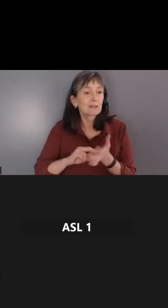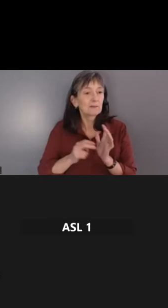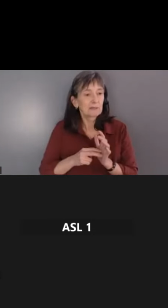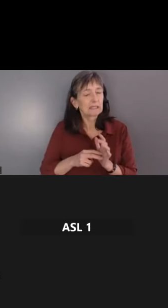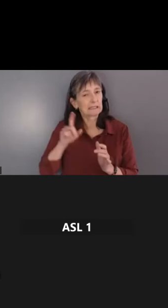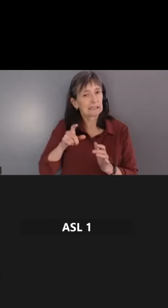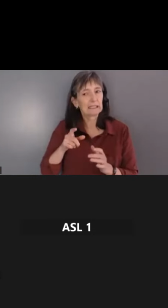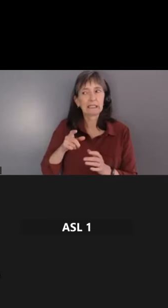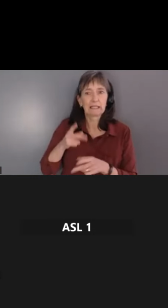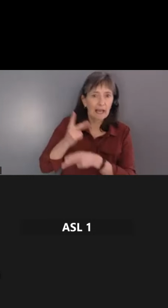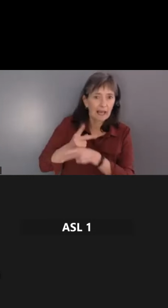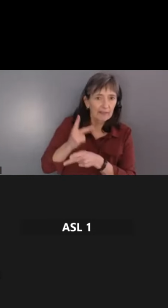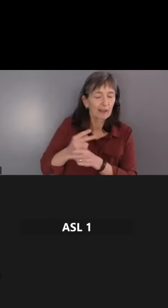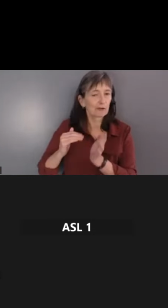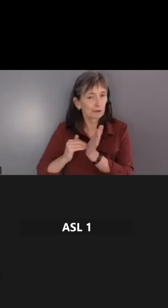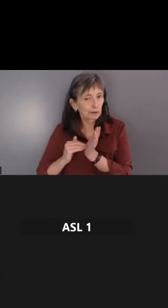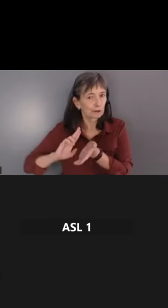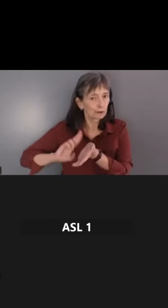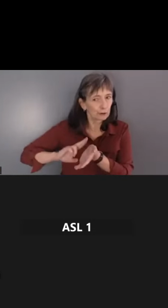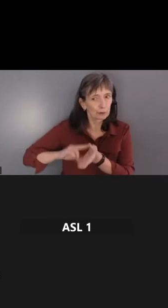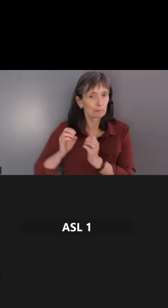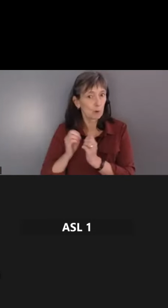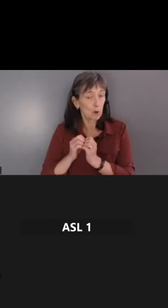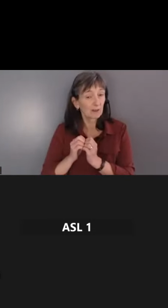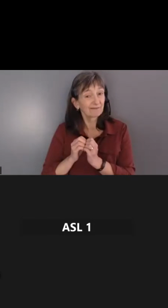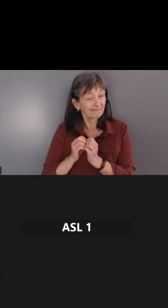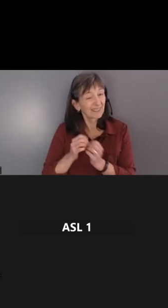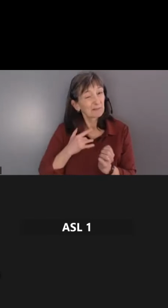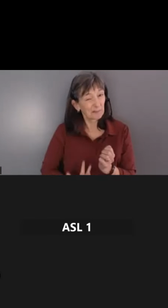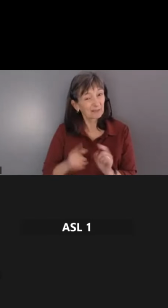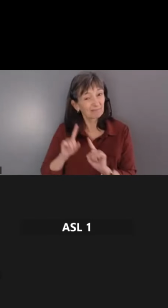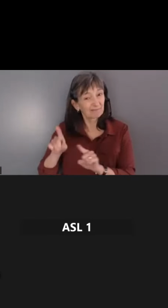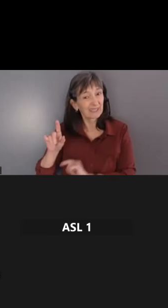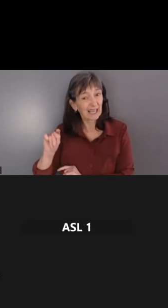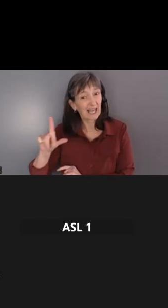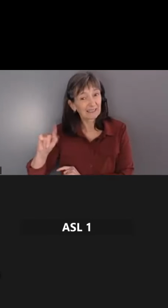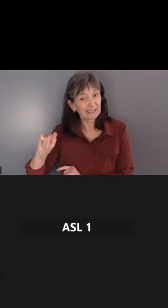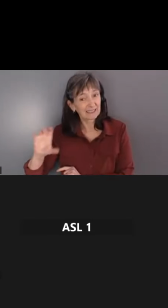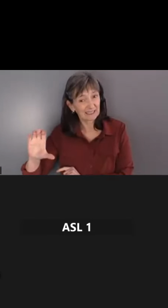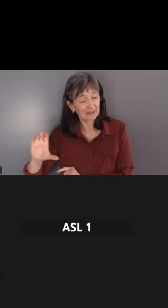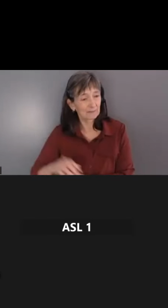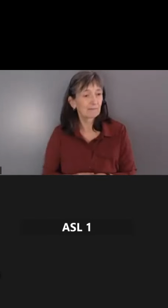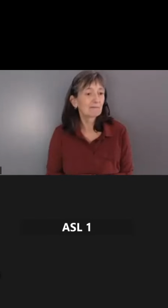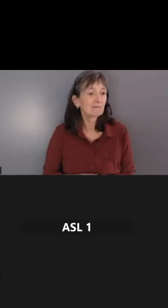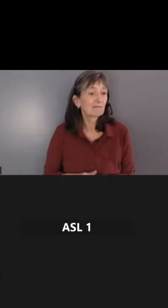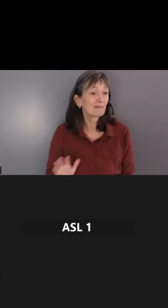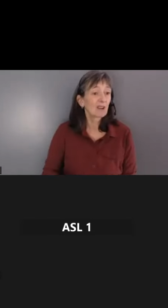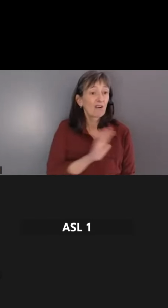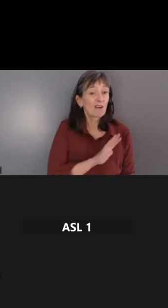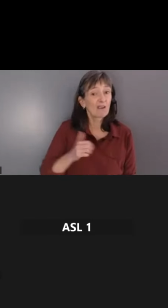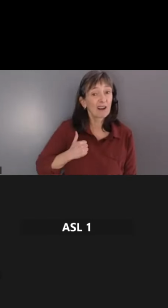utilization, costs, and long-term care home admissions. It is estimated that nationally, chronic conditions and other illnesses